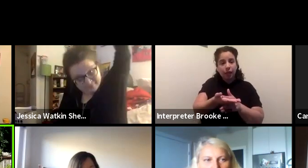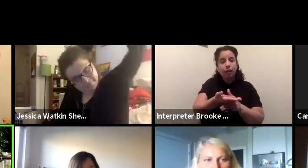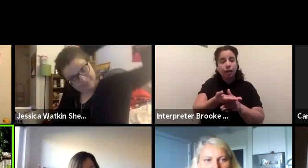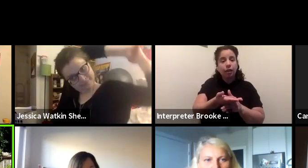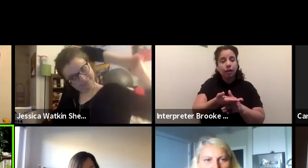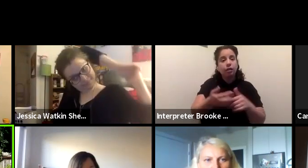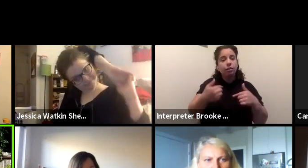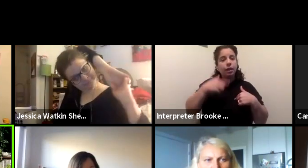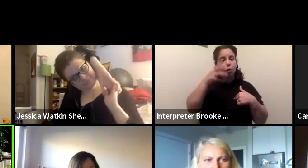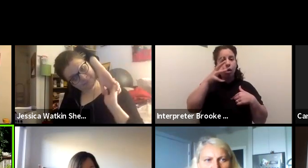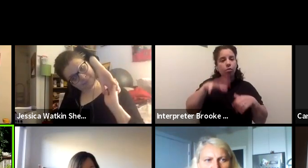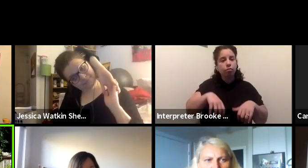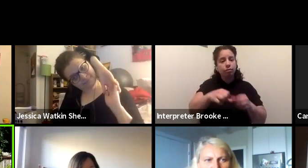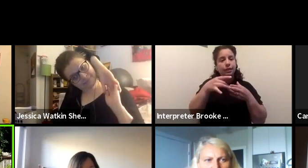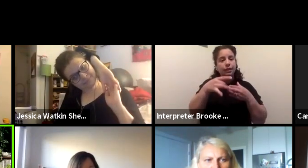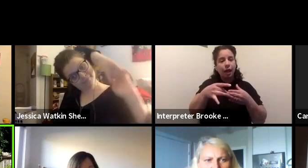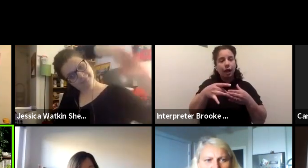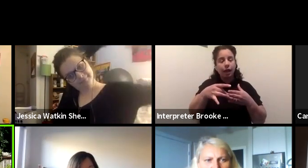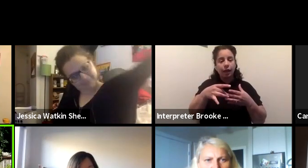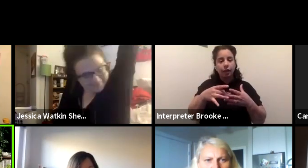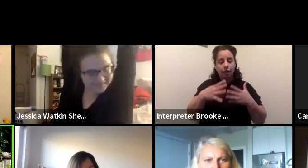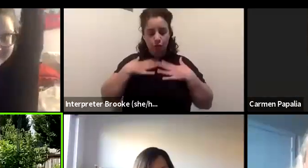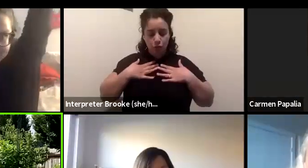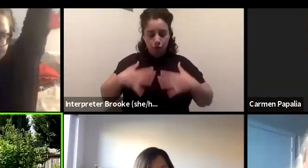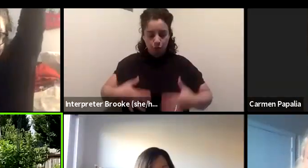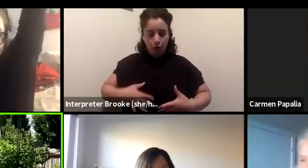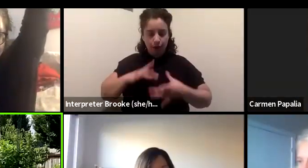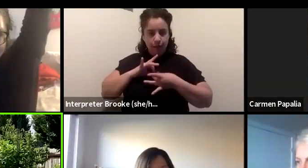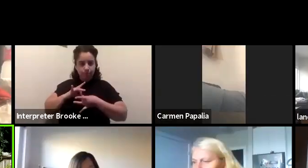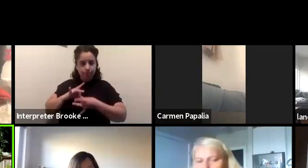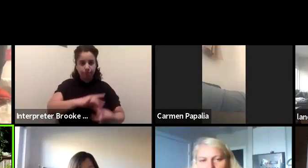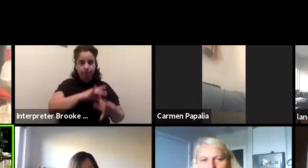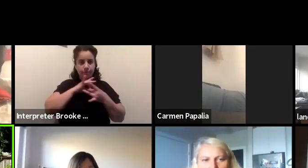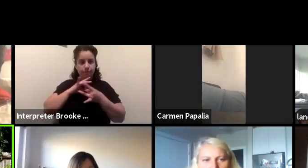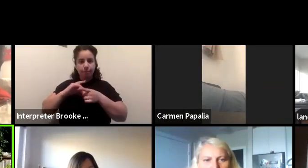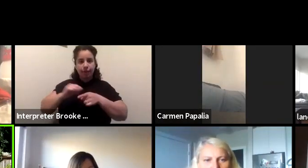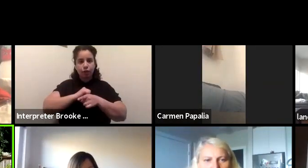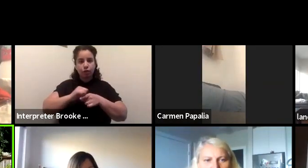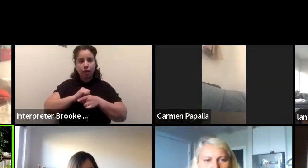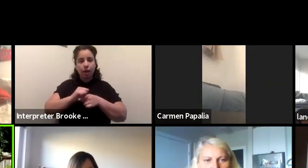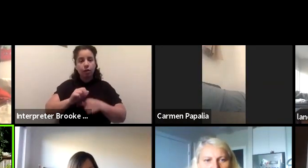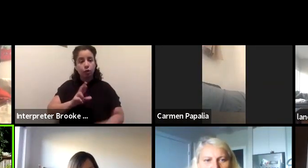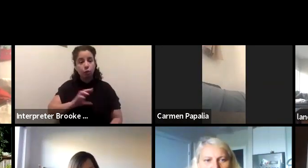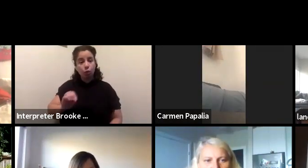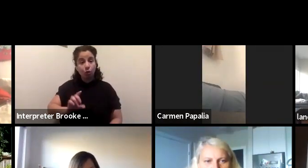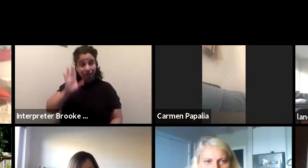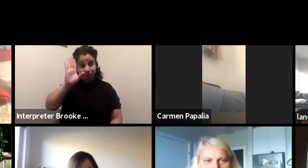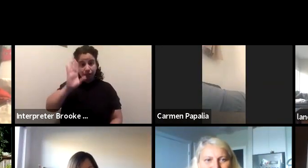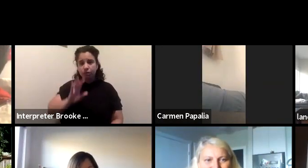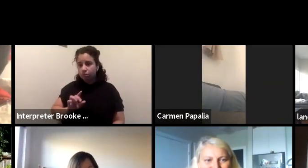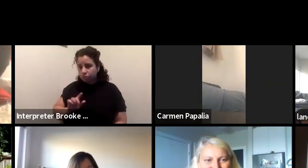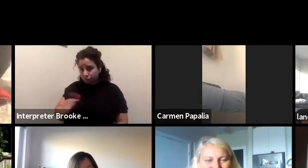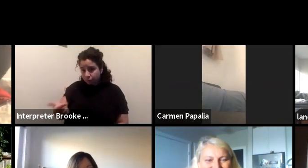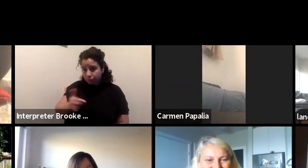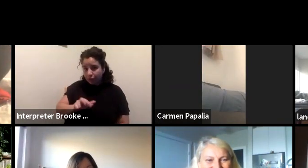through an embodiment exercise, and I see a finger from Rue. Rue. Yes, thank